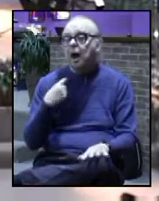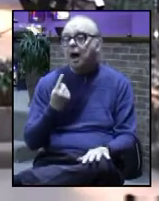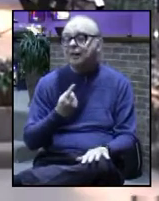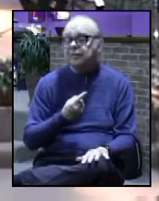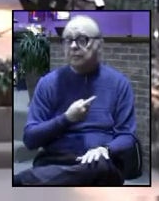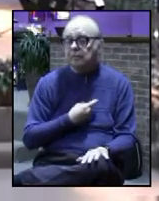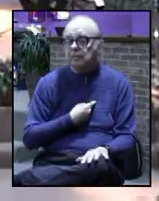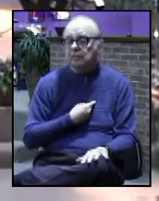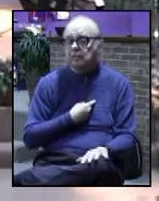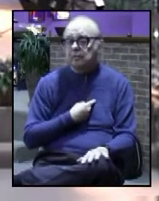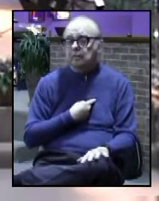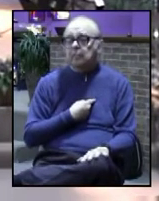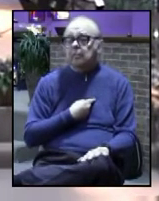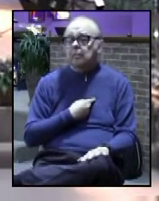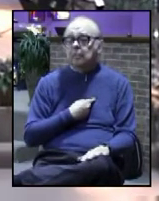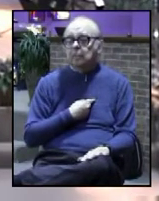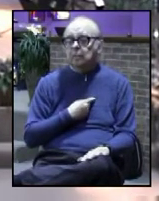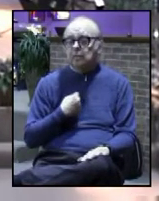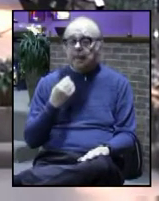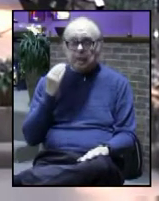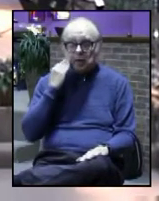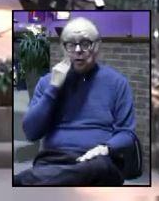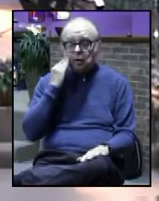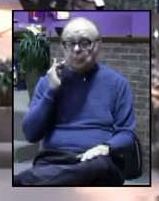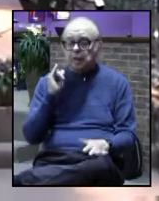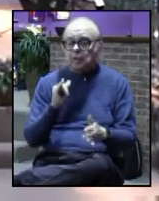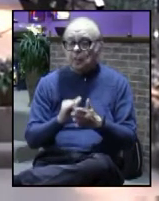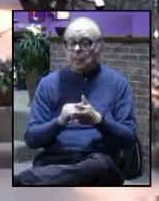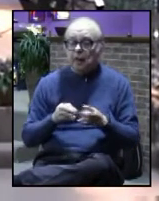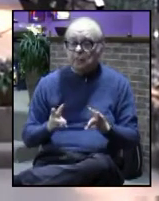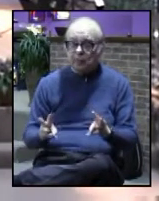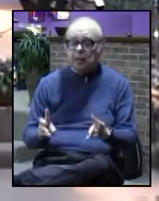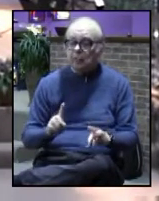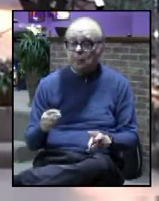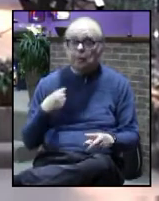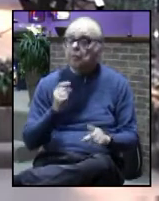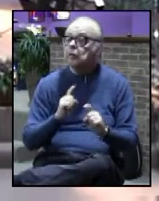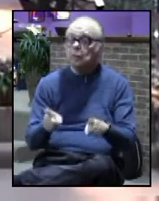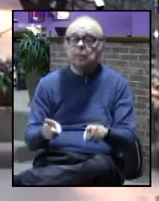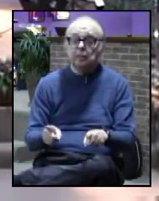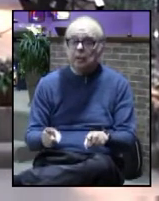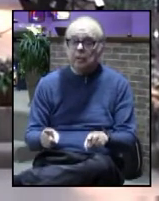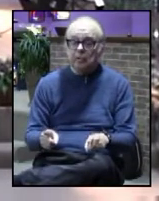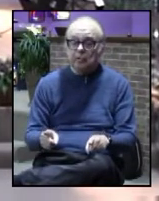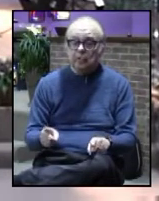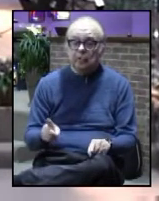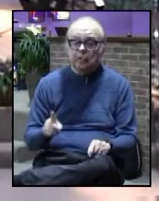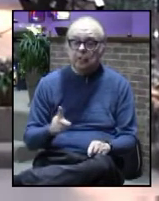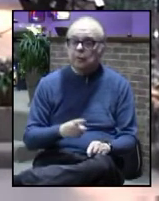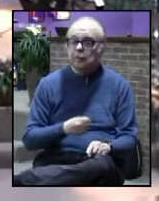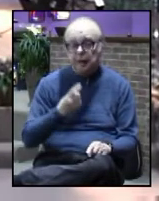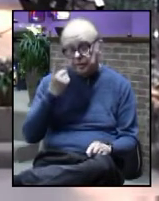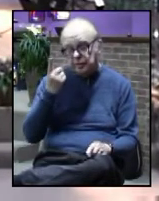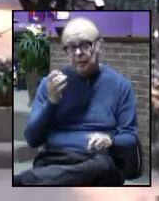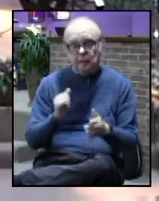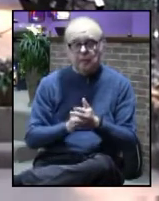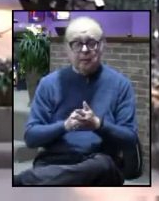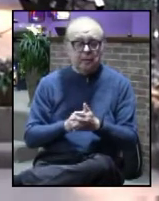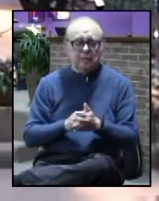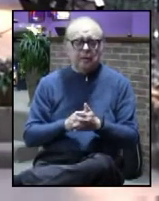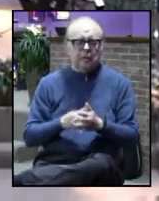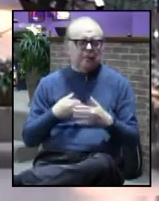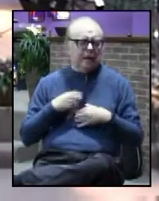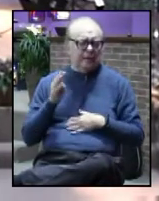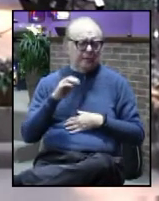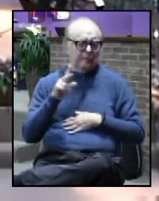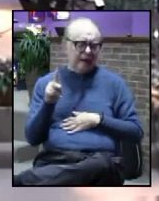us? Do we know what that way is? Do we know where we're going? Do we have a clue? Do we even have a